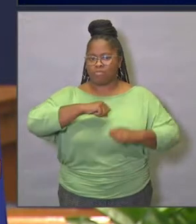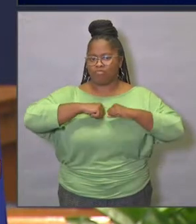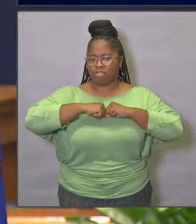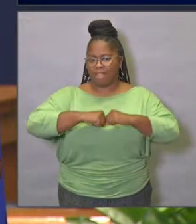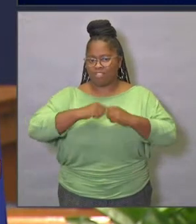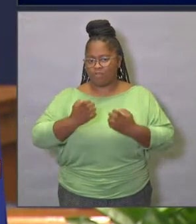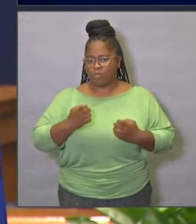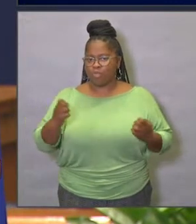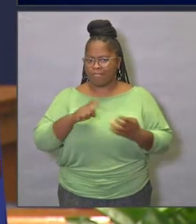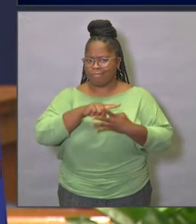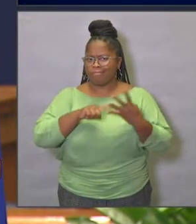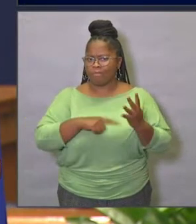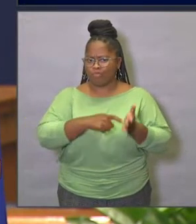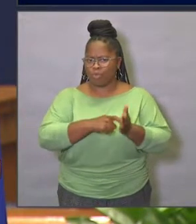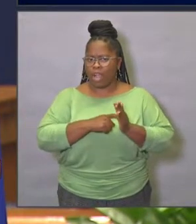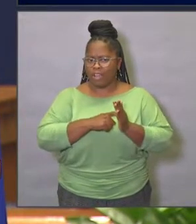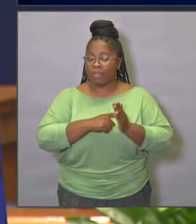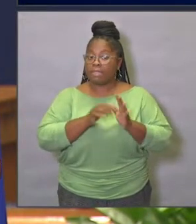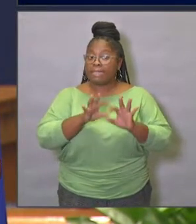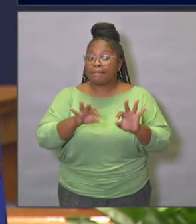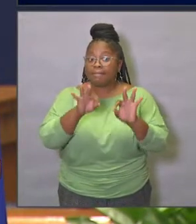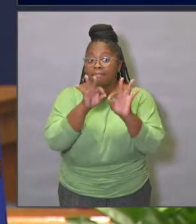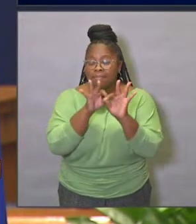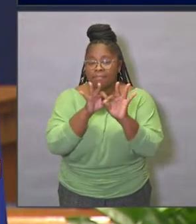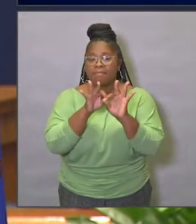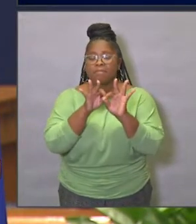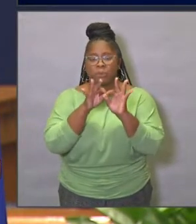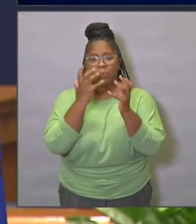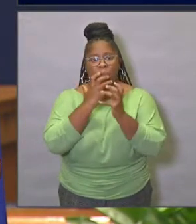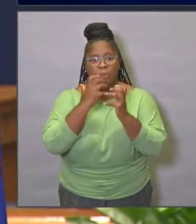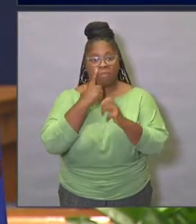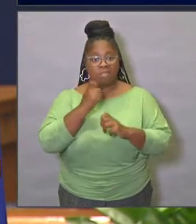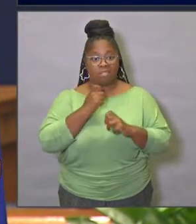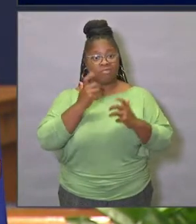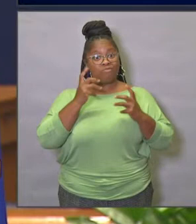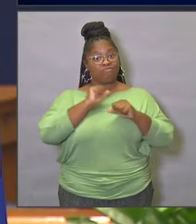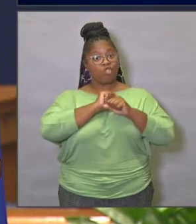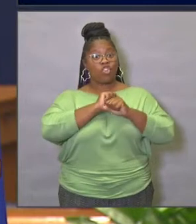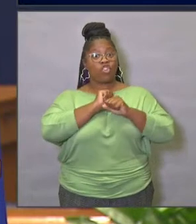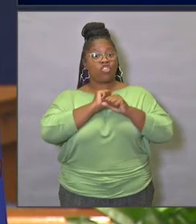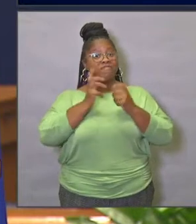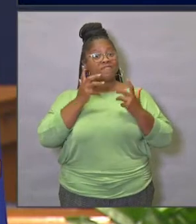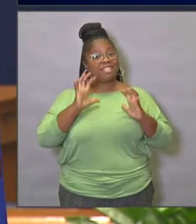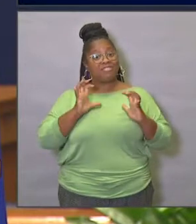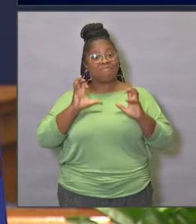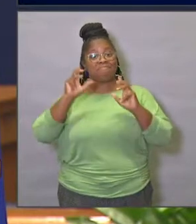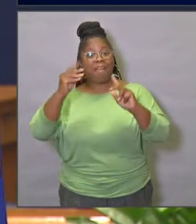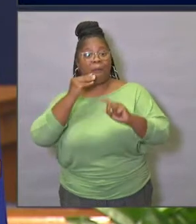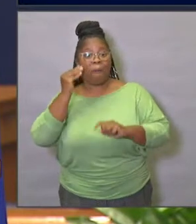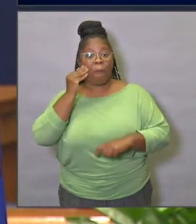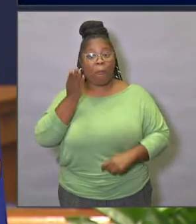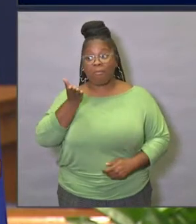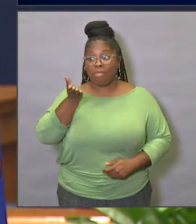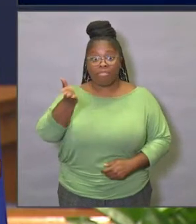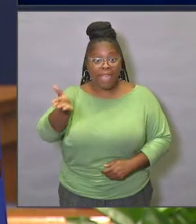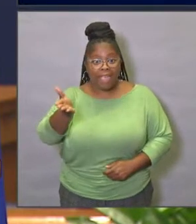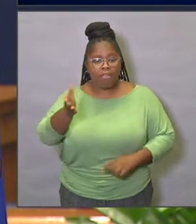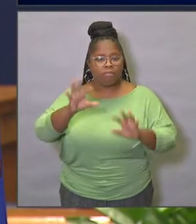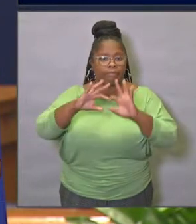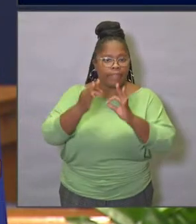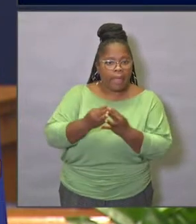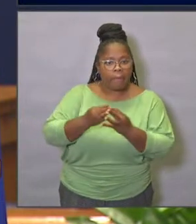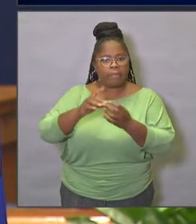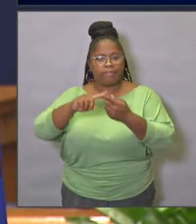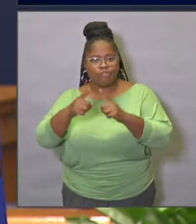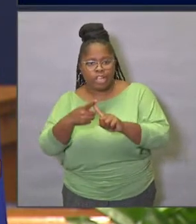equipment. This is particularly important since after work, many of us go home to family members and other